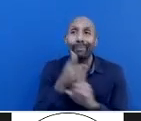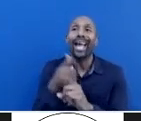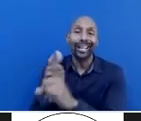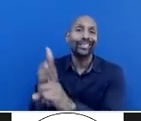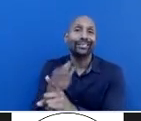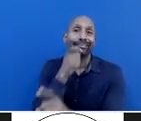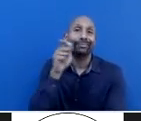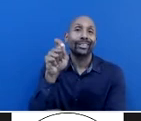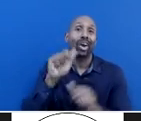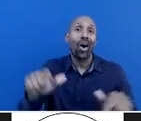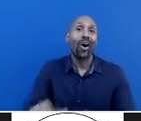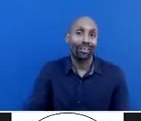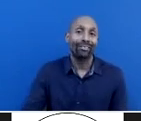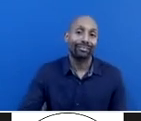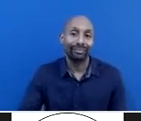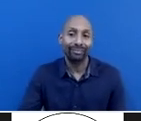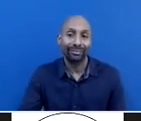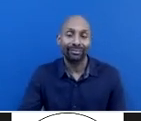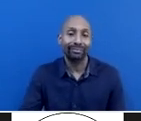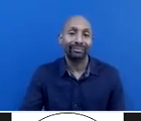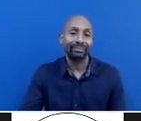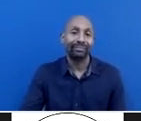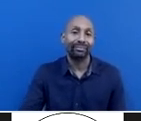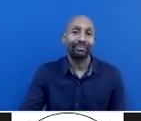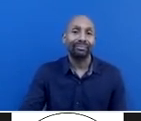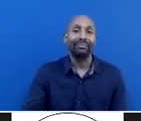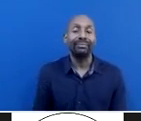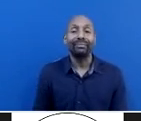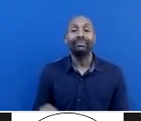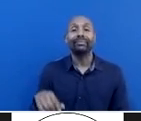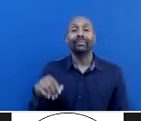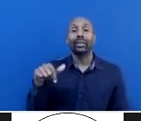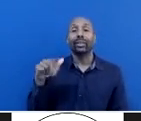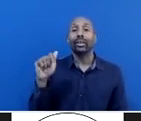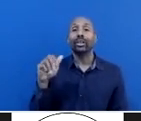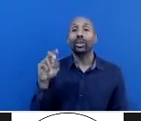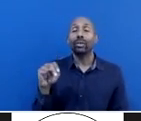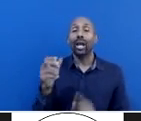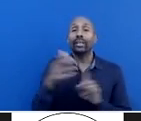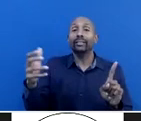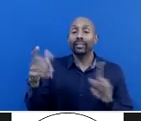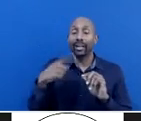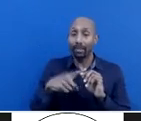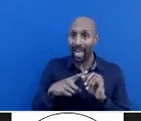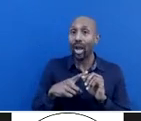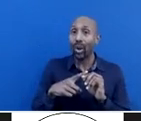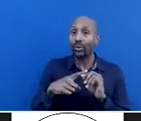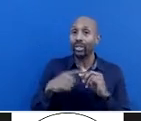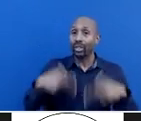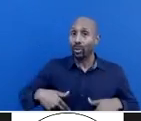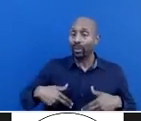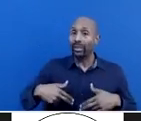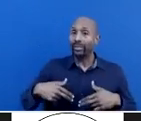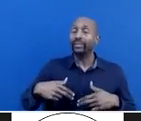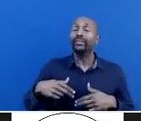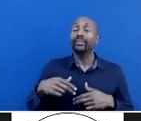very narration of the Quranic creation of the human being, where the ruh, God's own divine breath, is breathed into